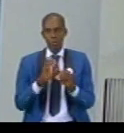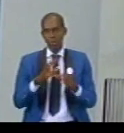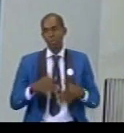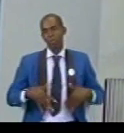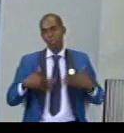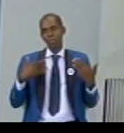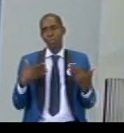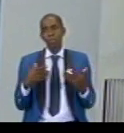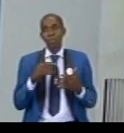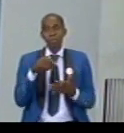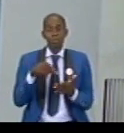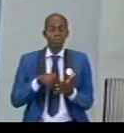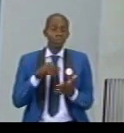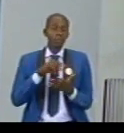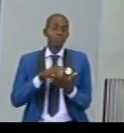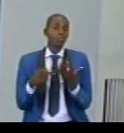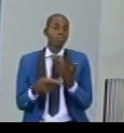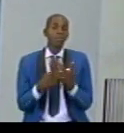shout.